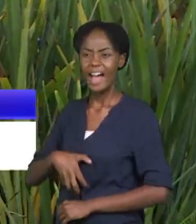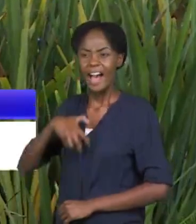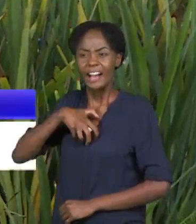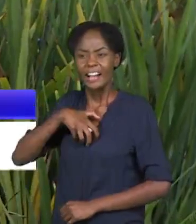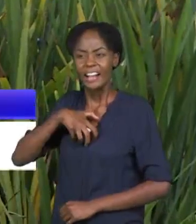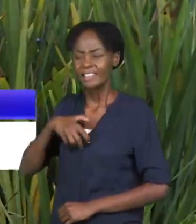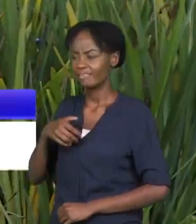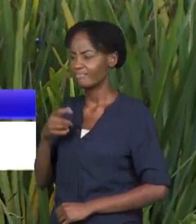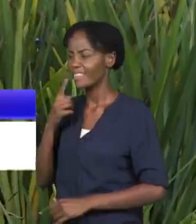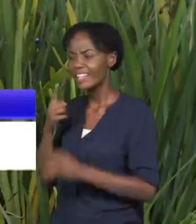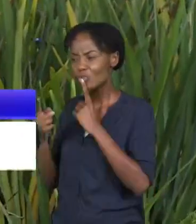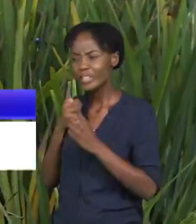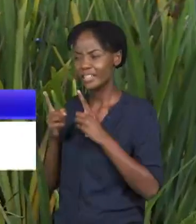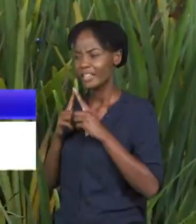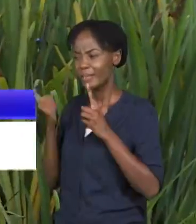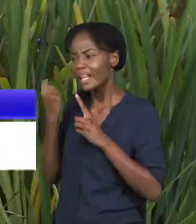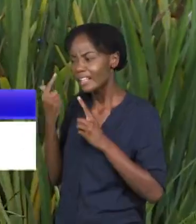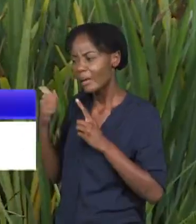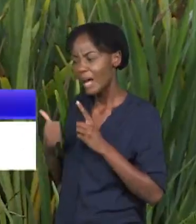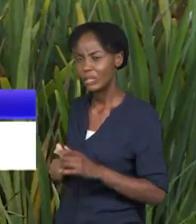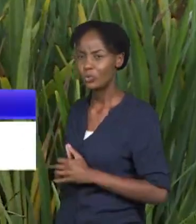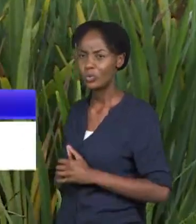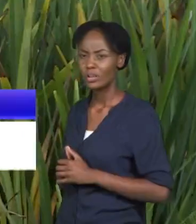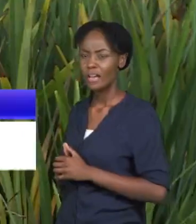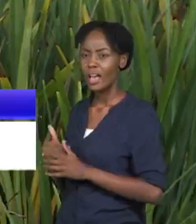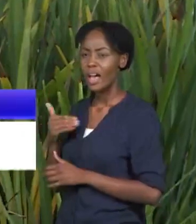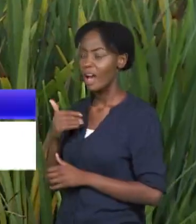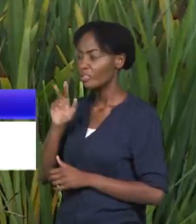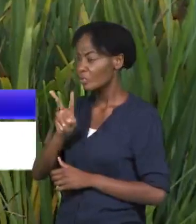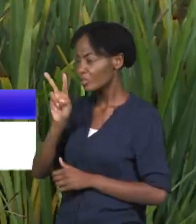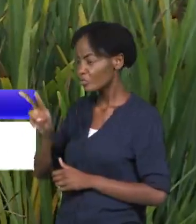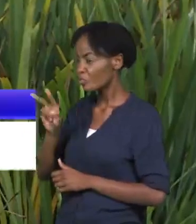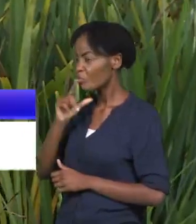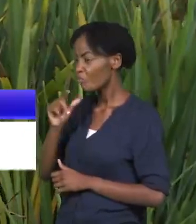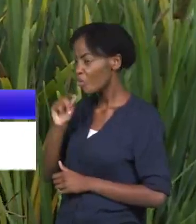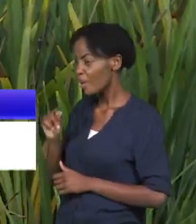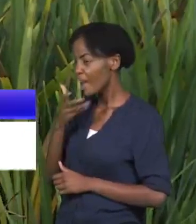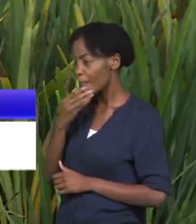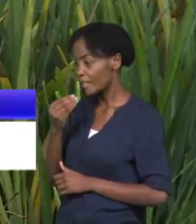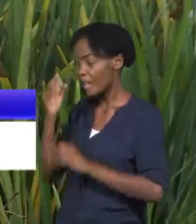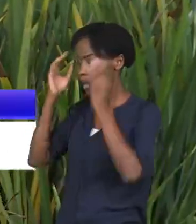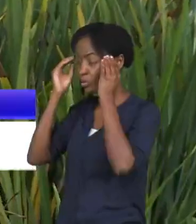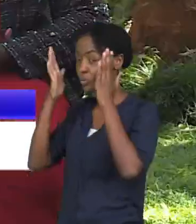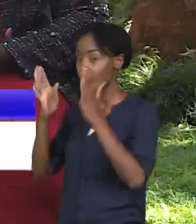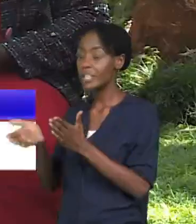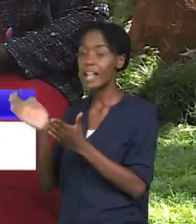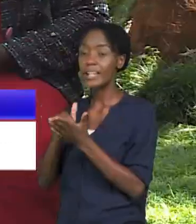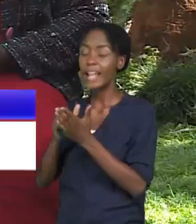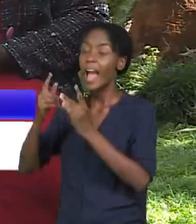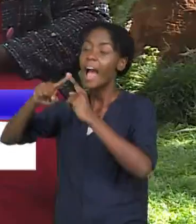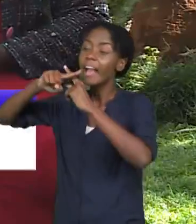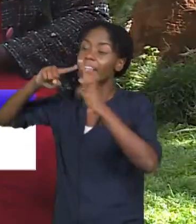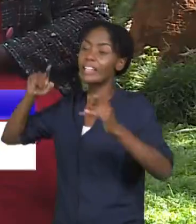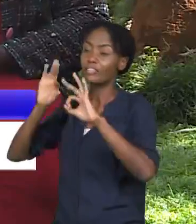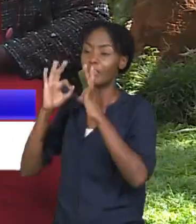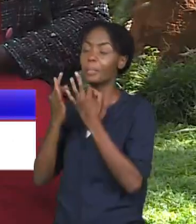communicating something. Yes. And we have seen recently there was this 22-year-old boy who is also a student Yes. that killed the entire